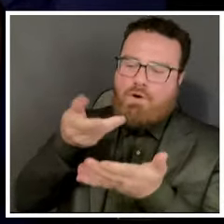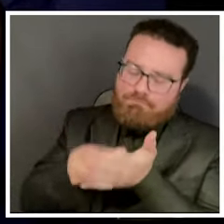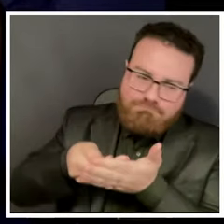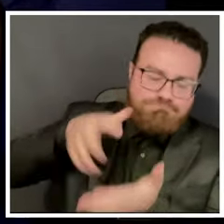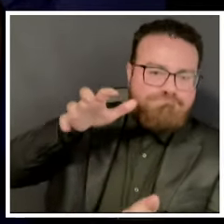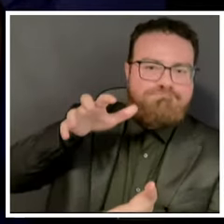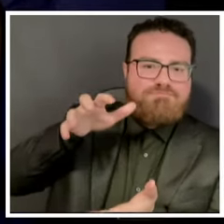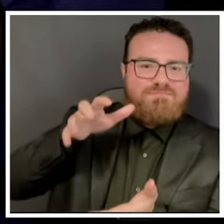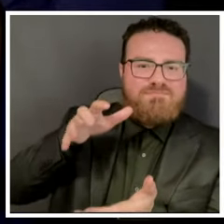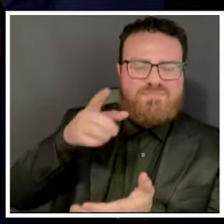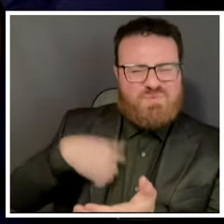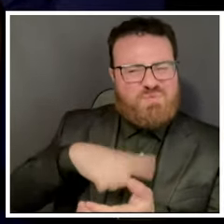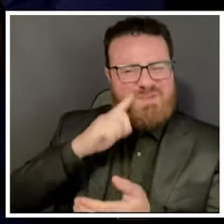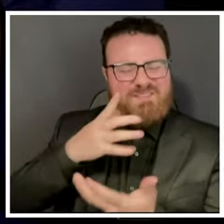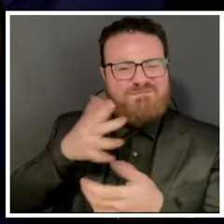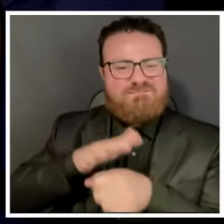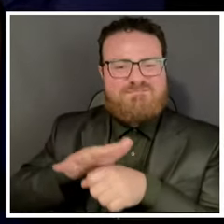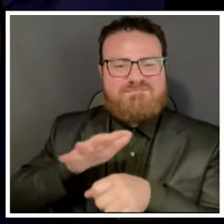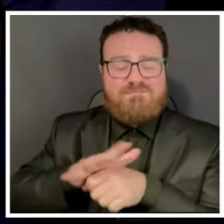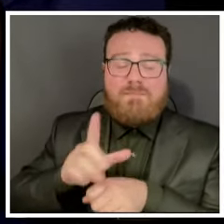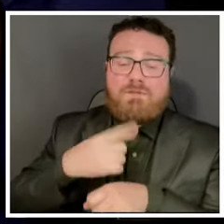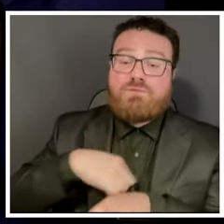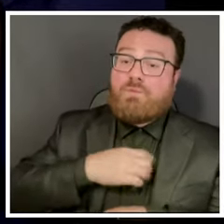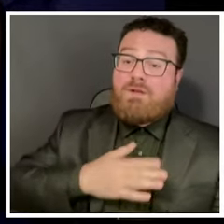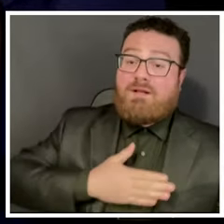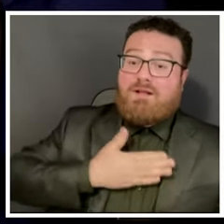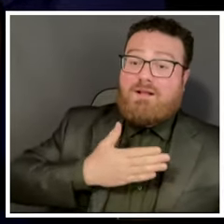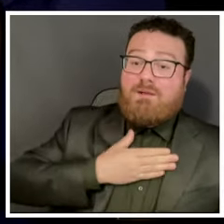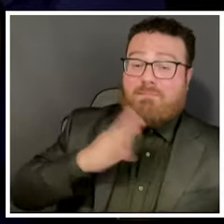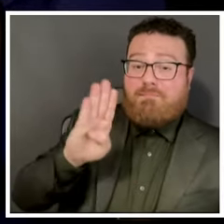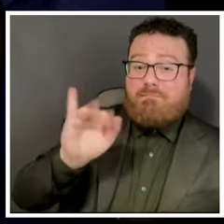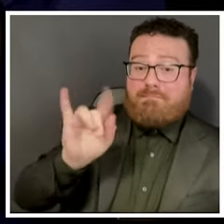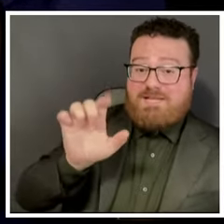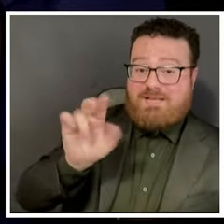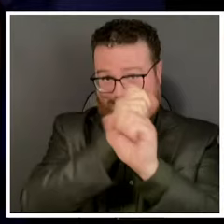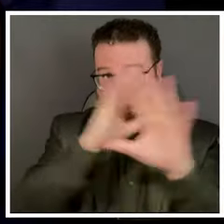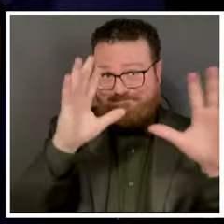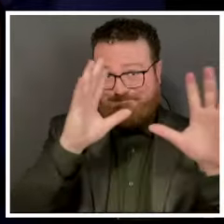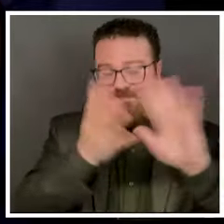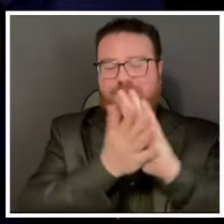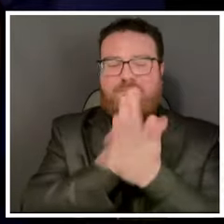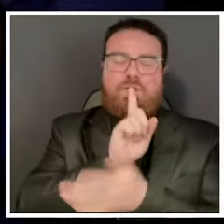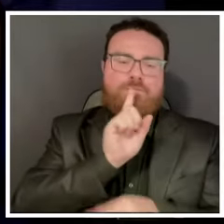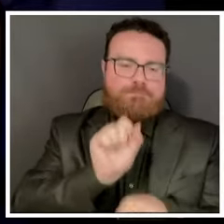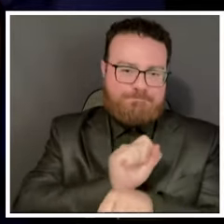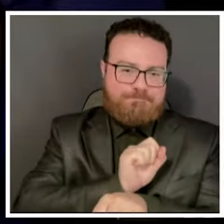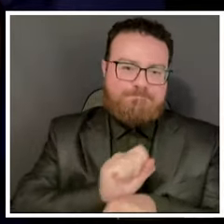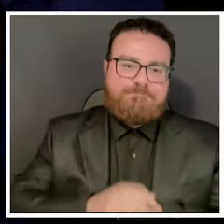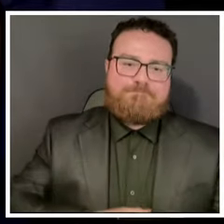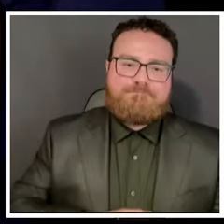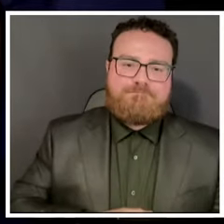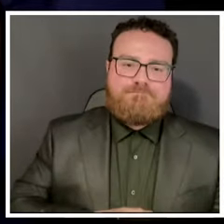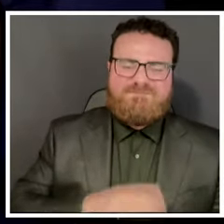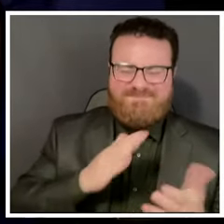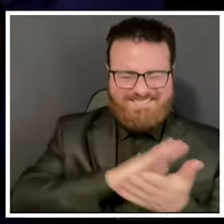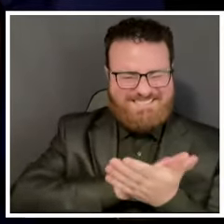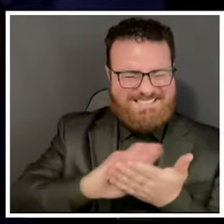cut taxes for middle-income families like ours, so we get the view from